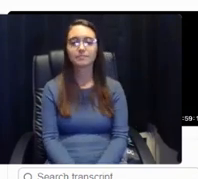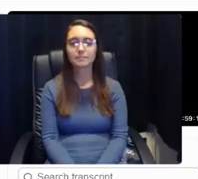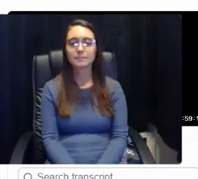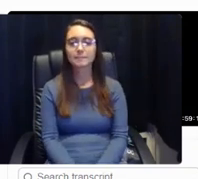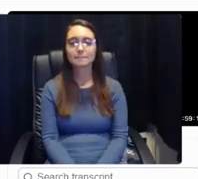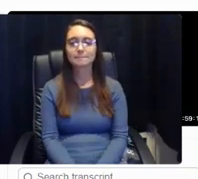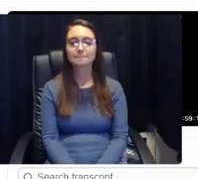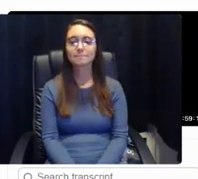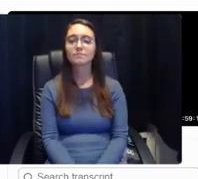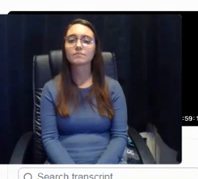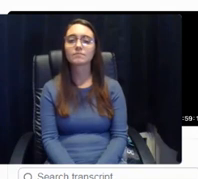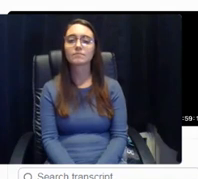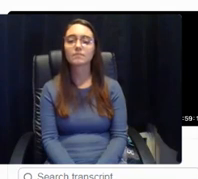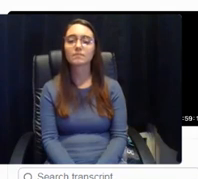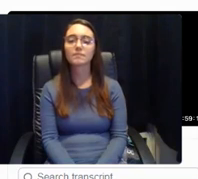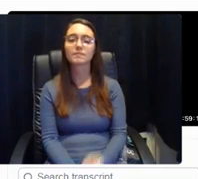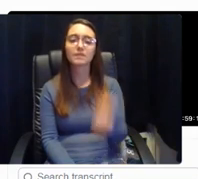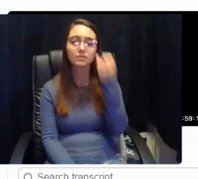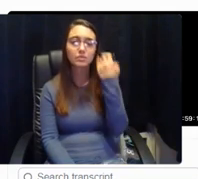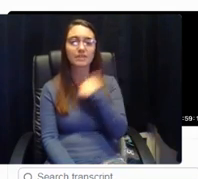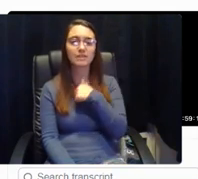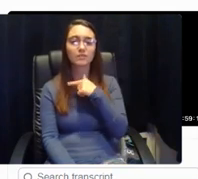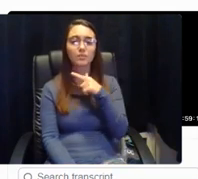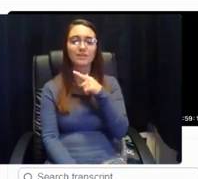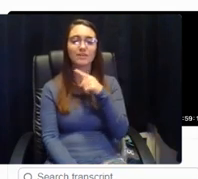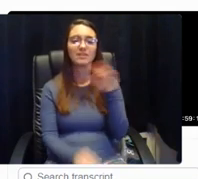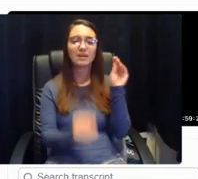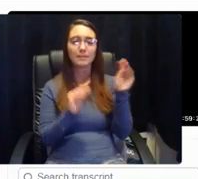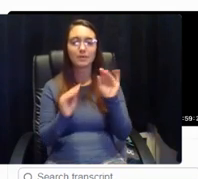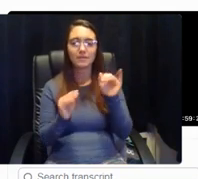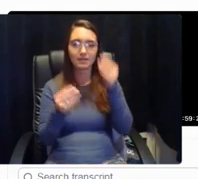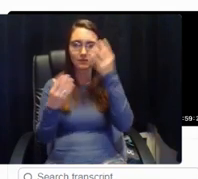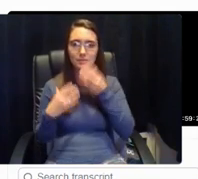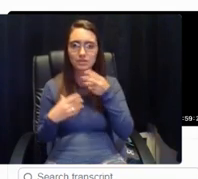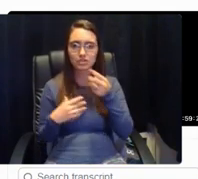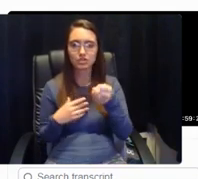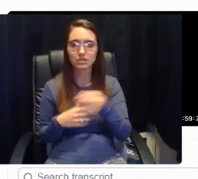plugging those information you get from here